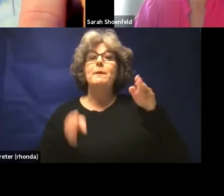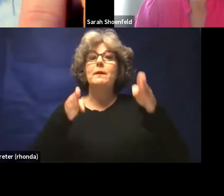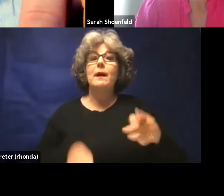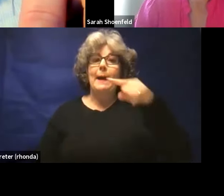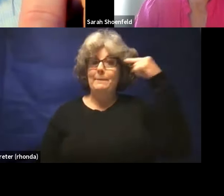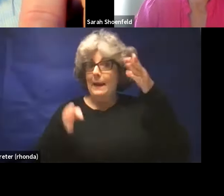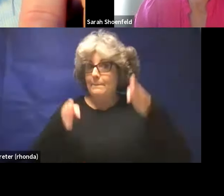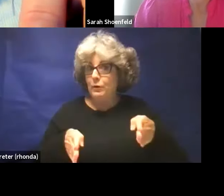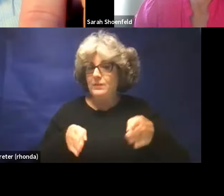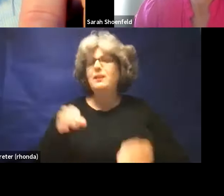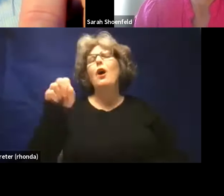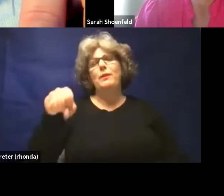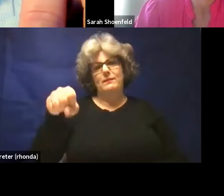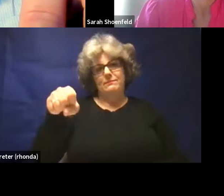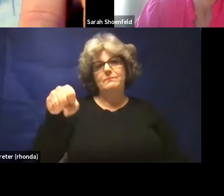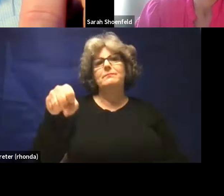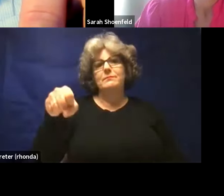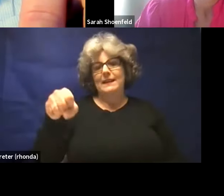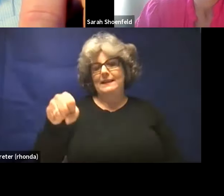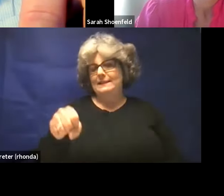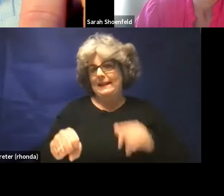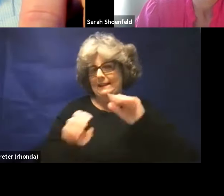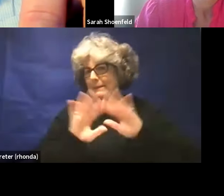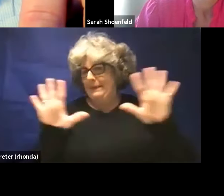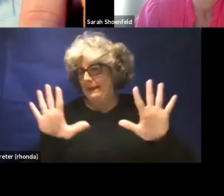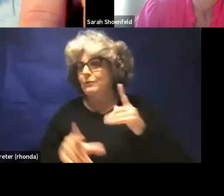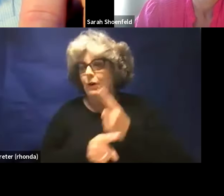Black person, right? Yes, I'm sorry. Yes, yeah. I didn't make that clear. Yes. Yeah.